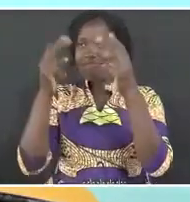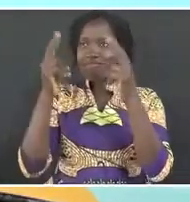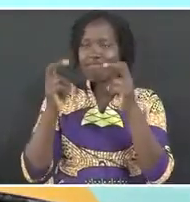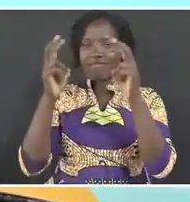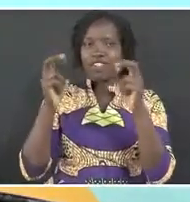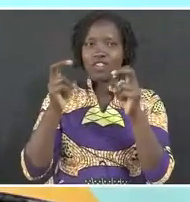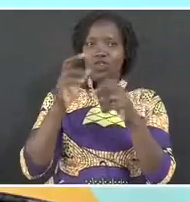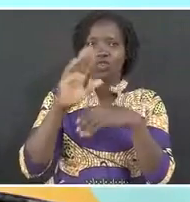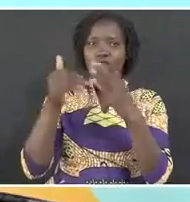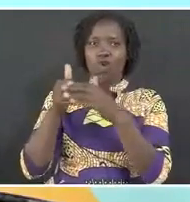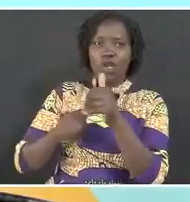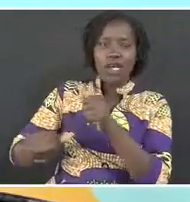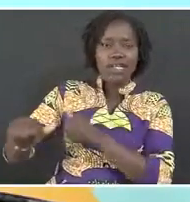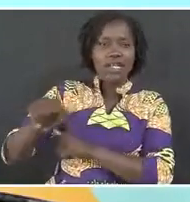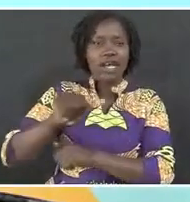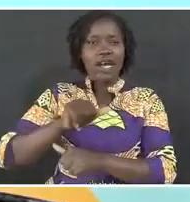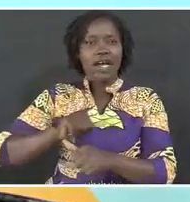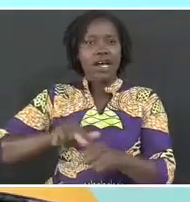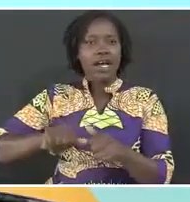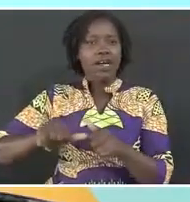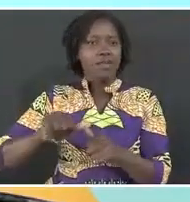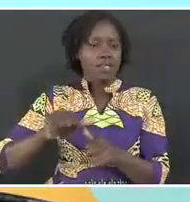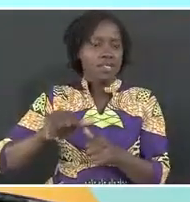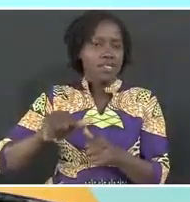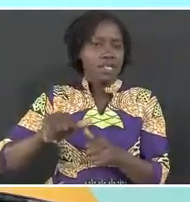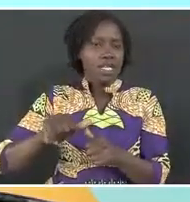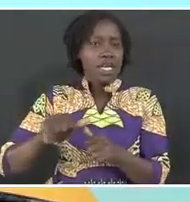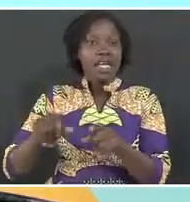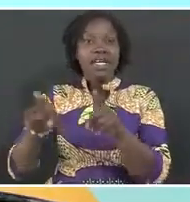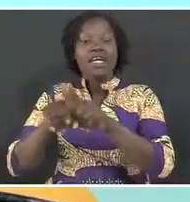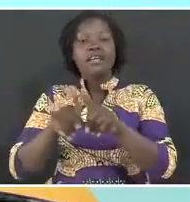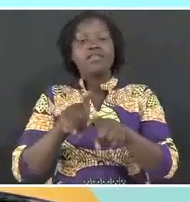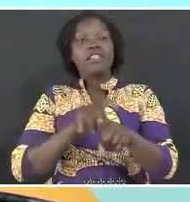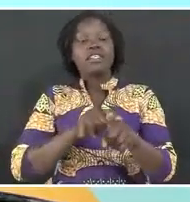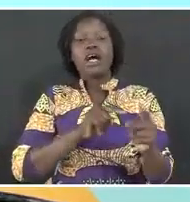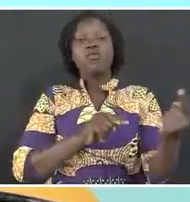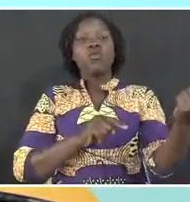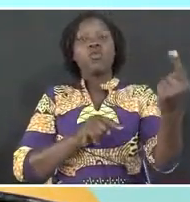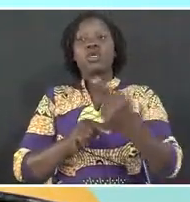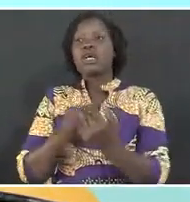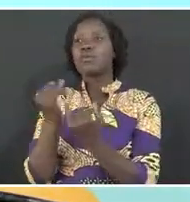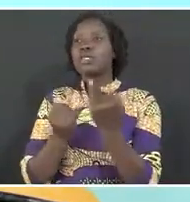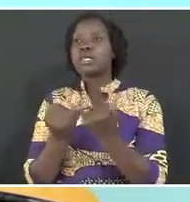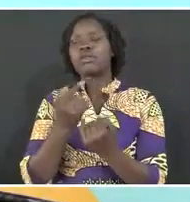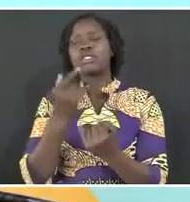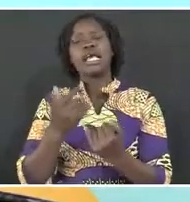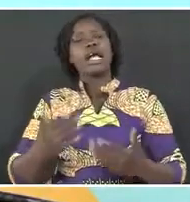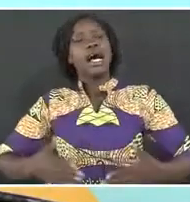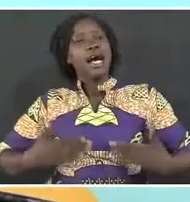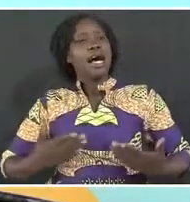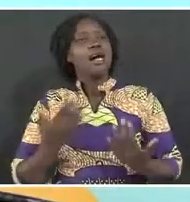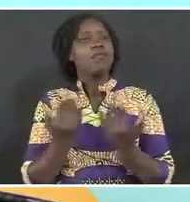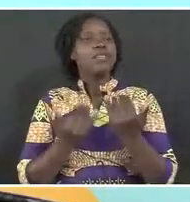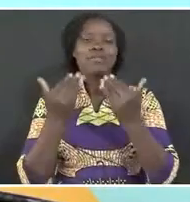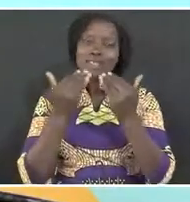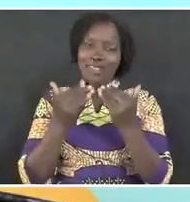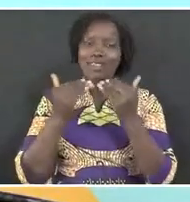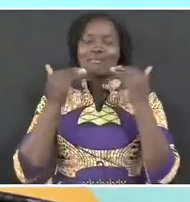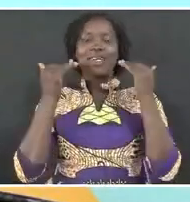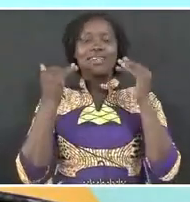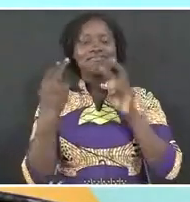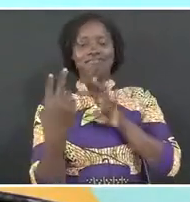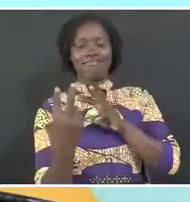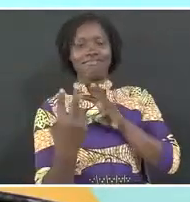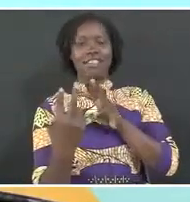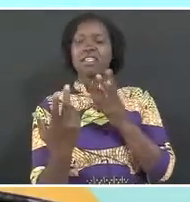all around us. That even when we come on Sabbath, we are saying happy Sabbath and smiling at each